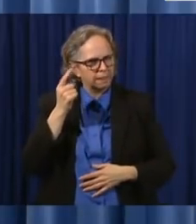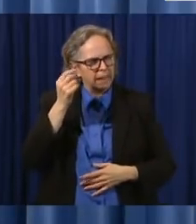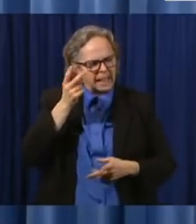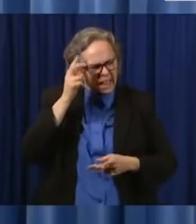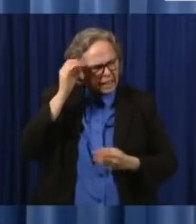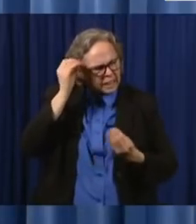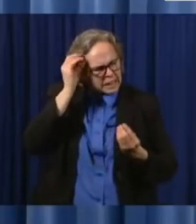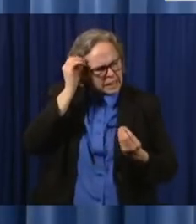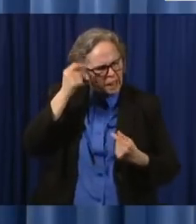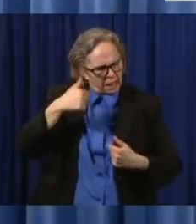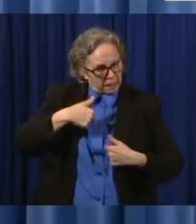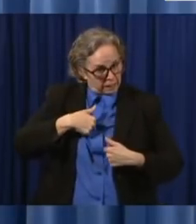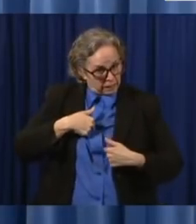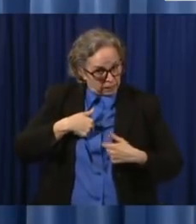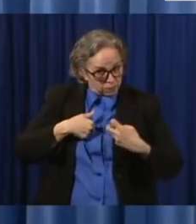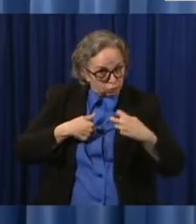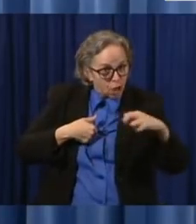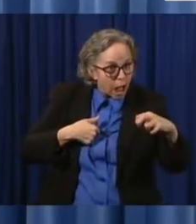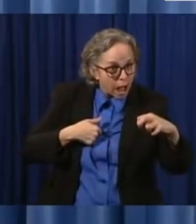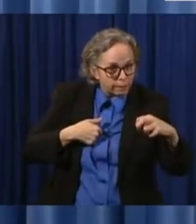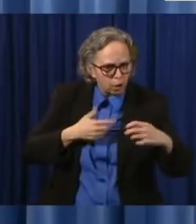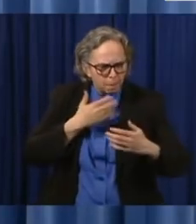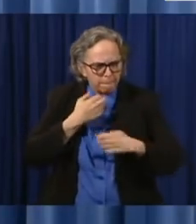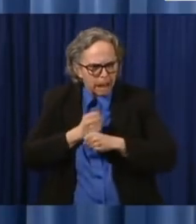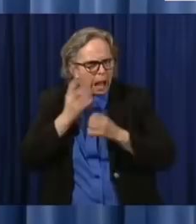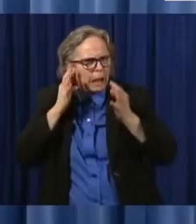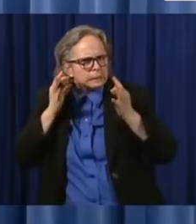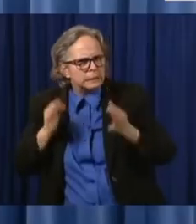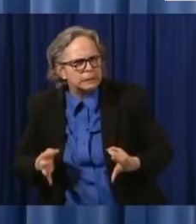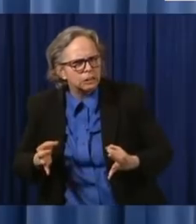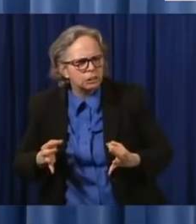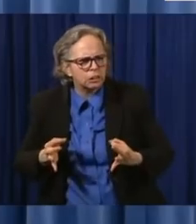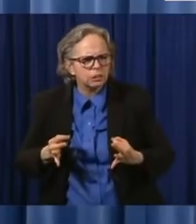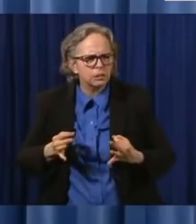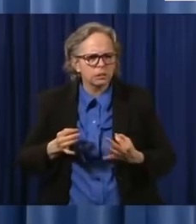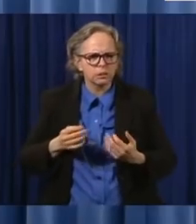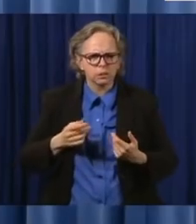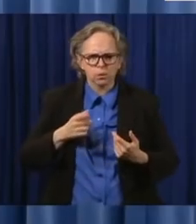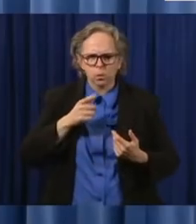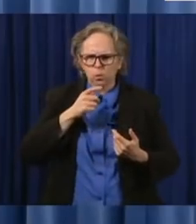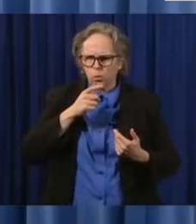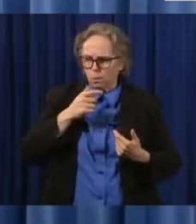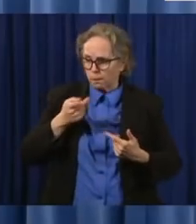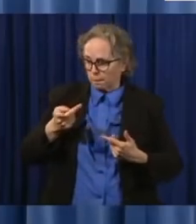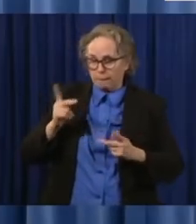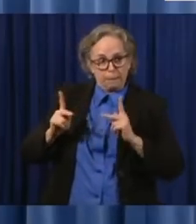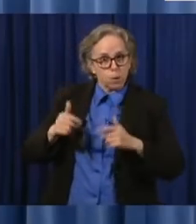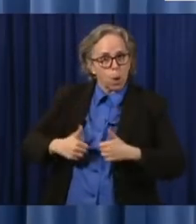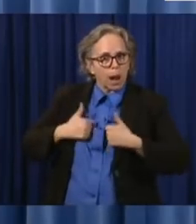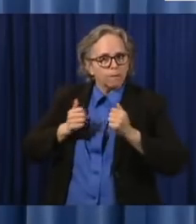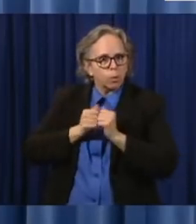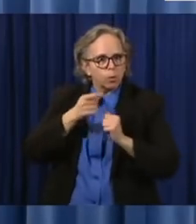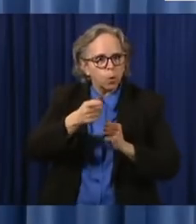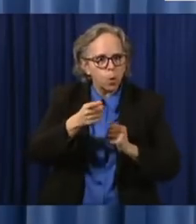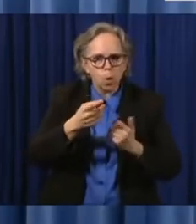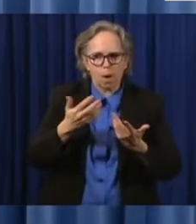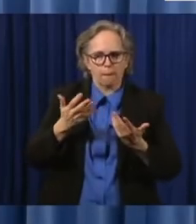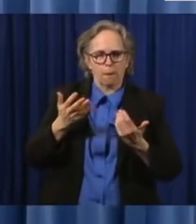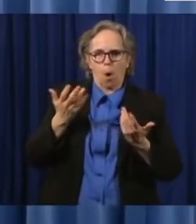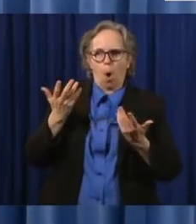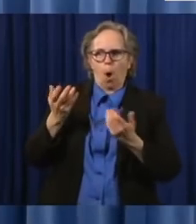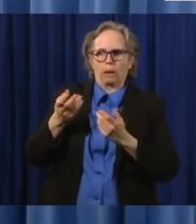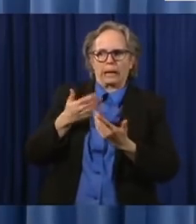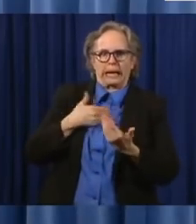situation is, who they have in their household, who they are traveling with, and where they are traveling, and who